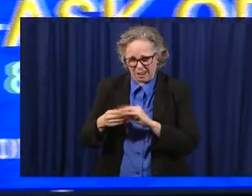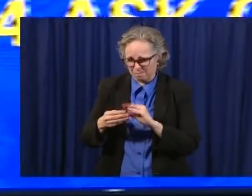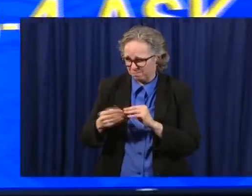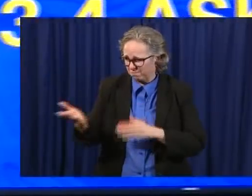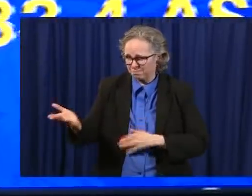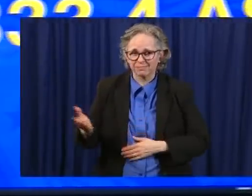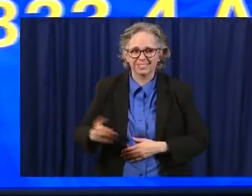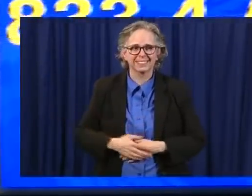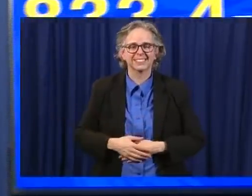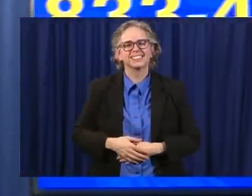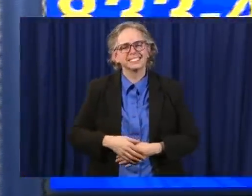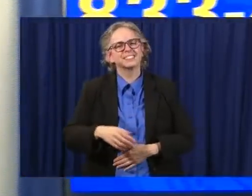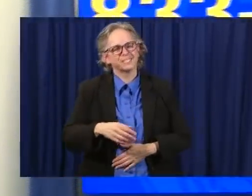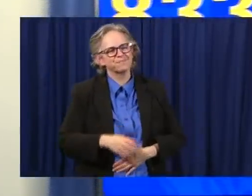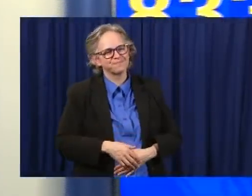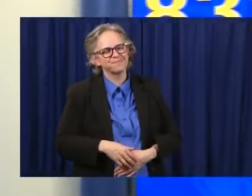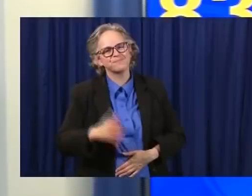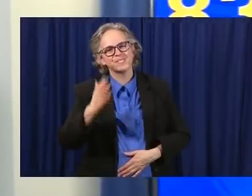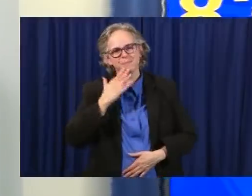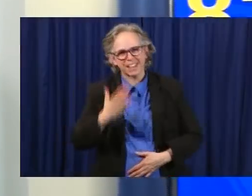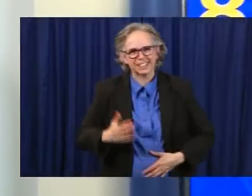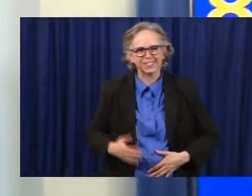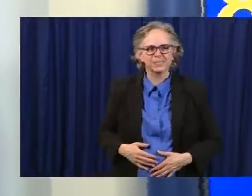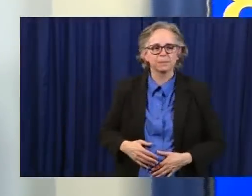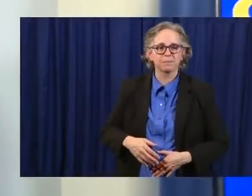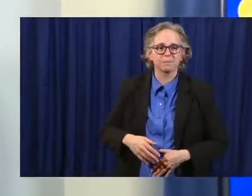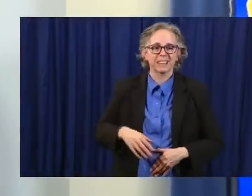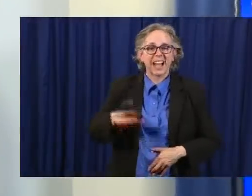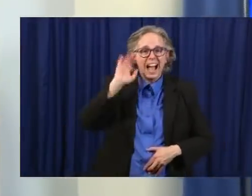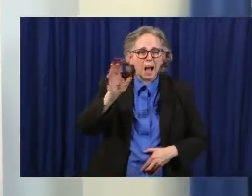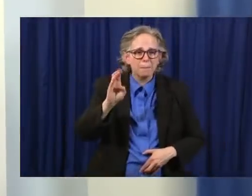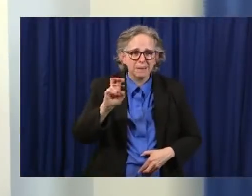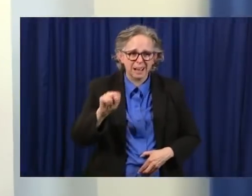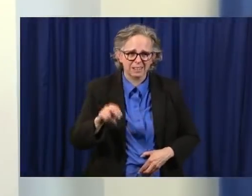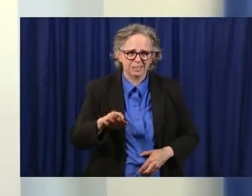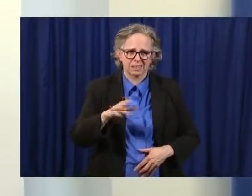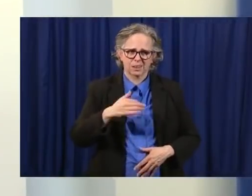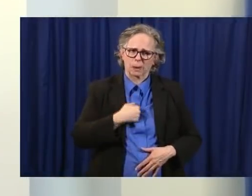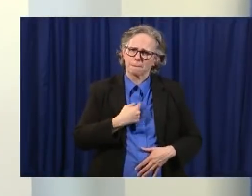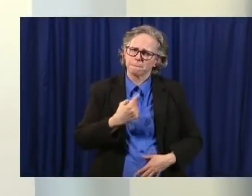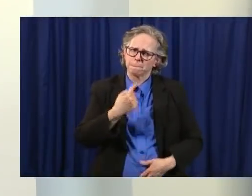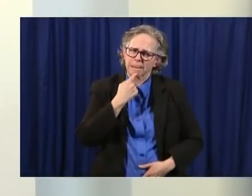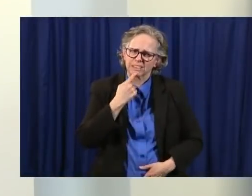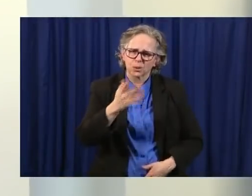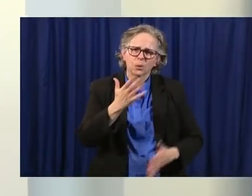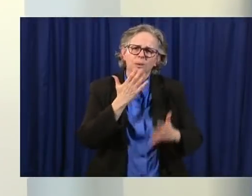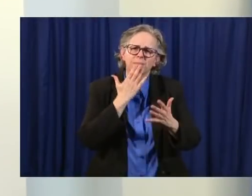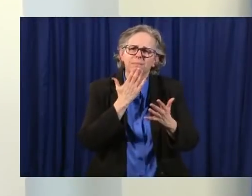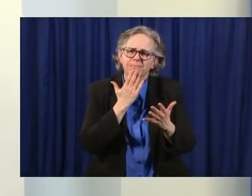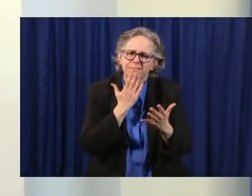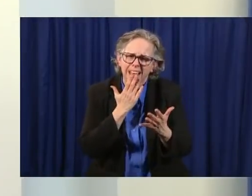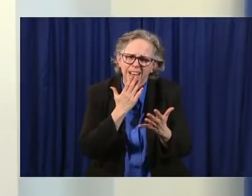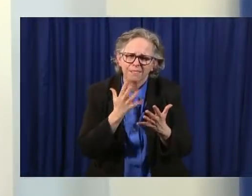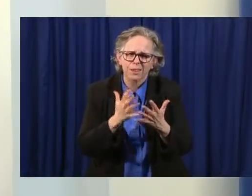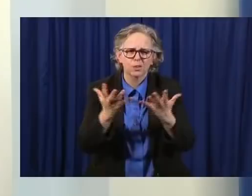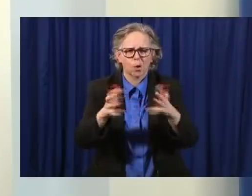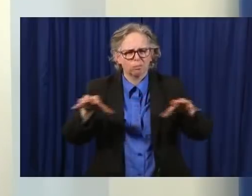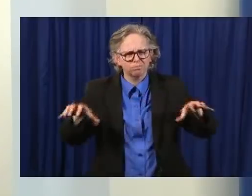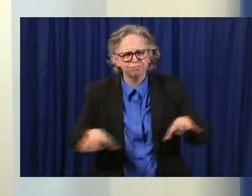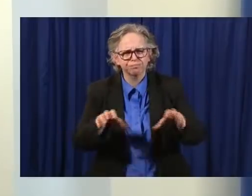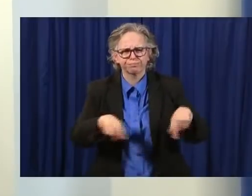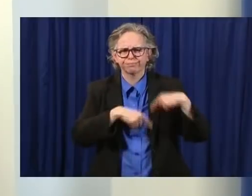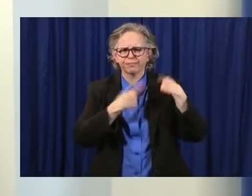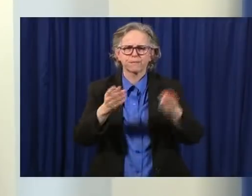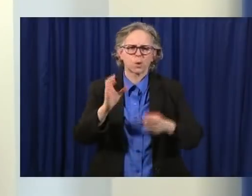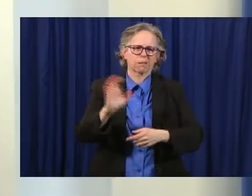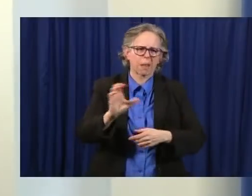so. Yeah, thank you, Governor. And Ben, we're really going to miss you. Thank you so much for doing such a good job for Columbus and all your